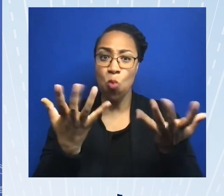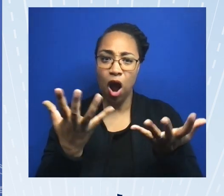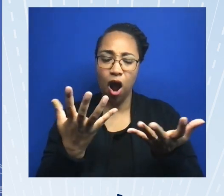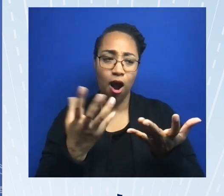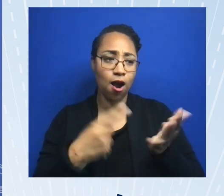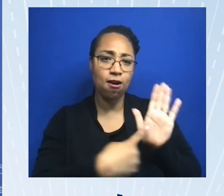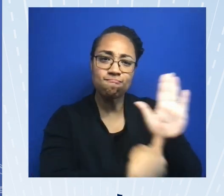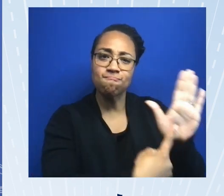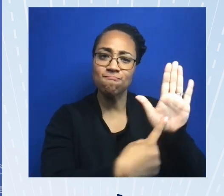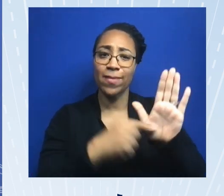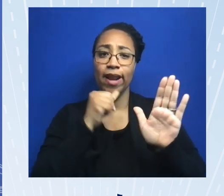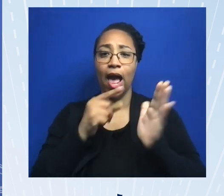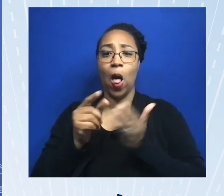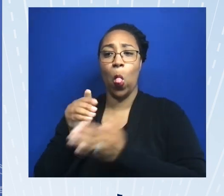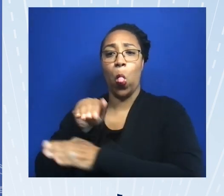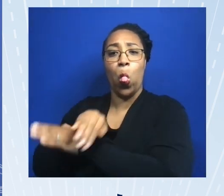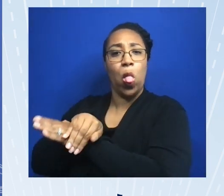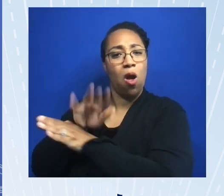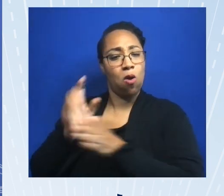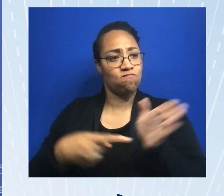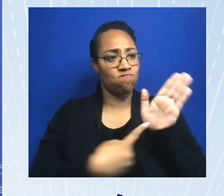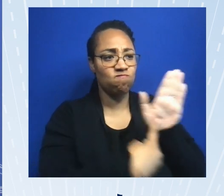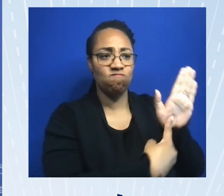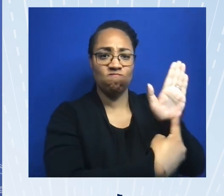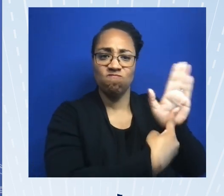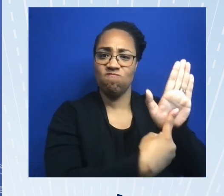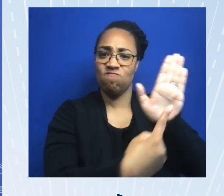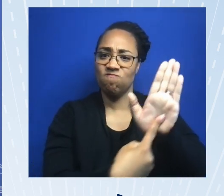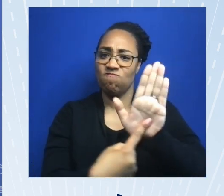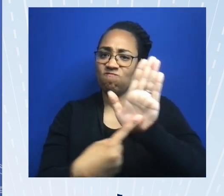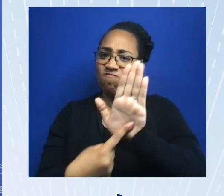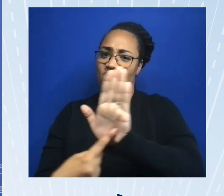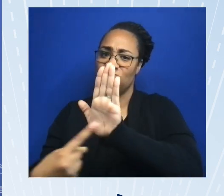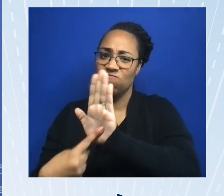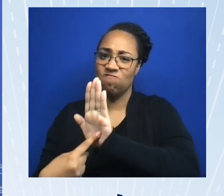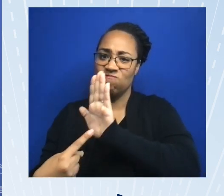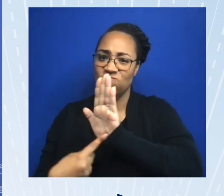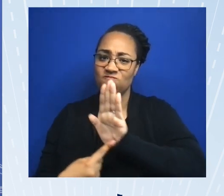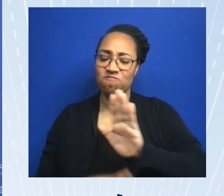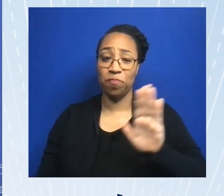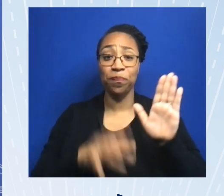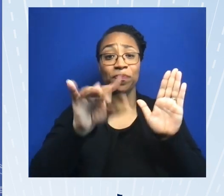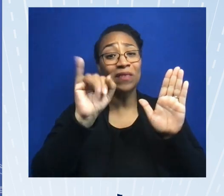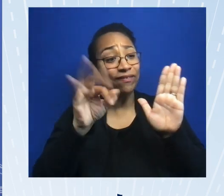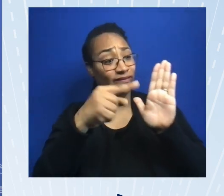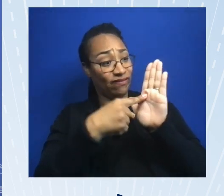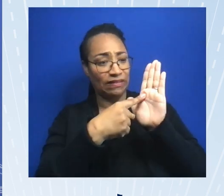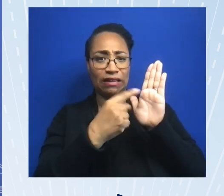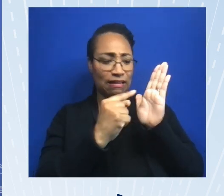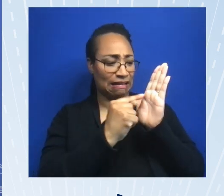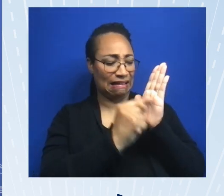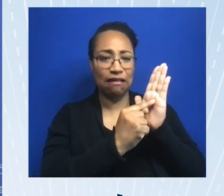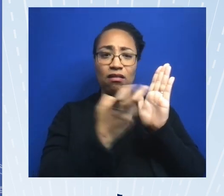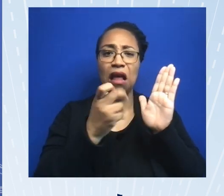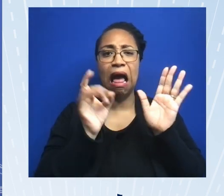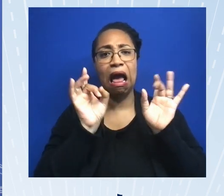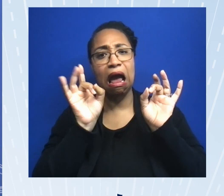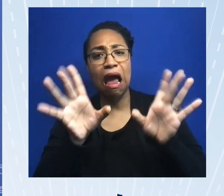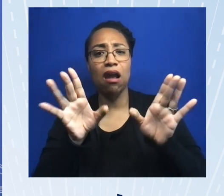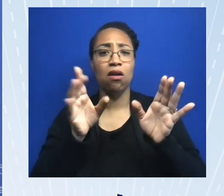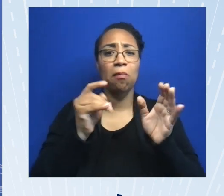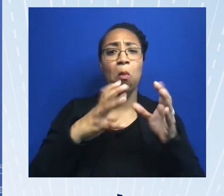service. More broadly, Pillar 3 focuses on countering anti-Semitic discrimination in all sectors of